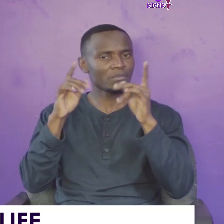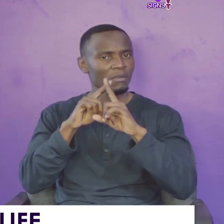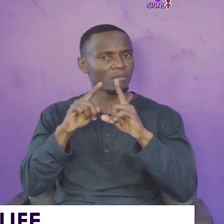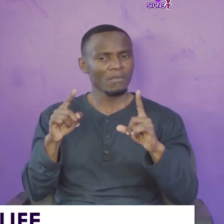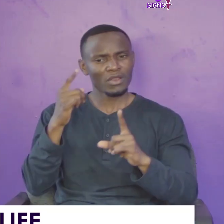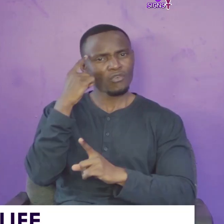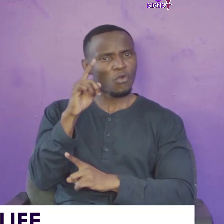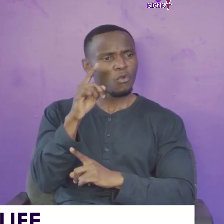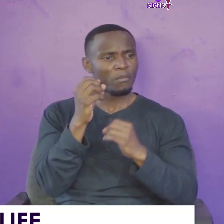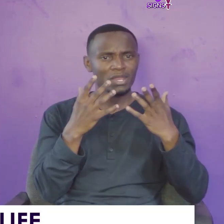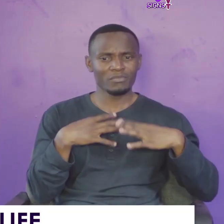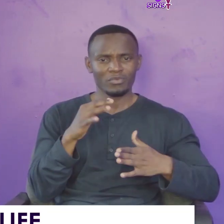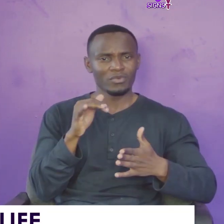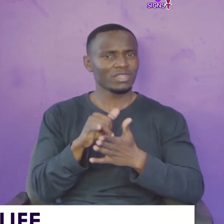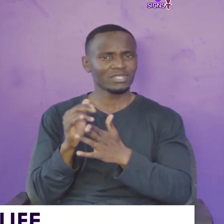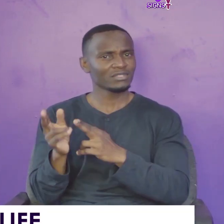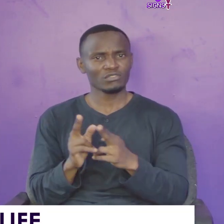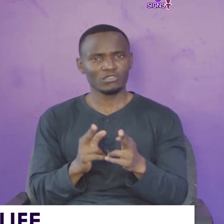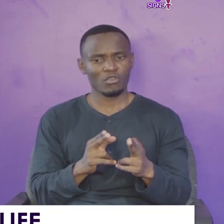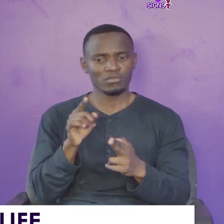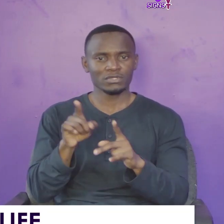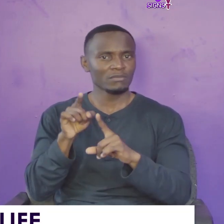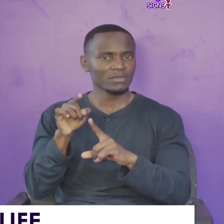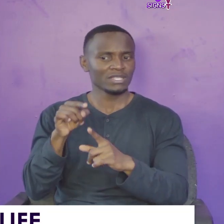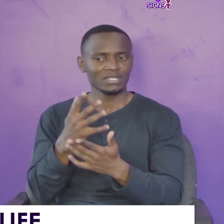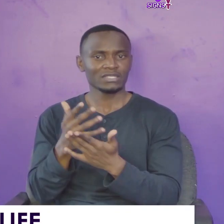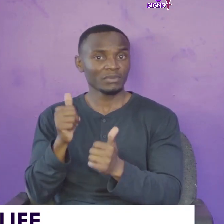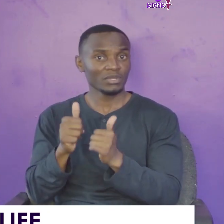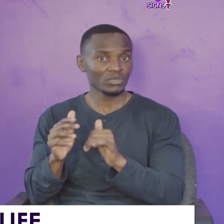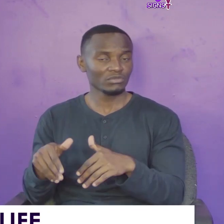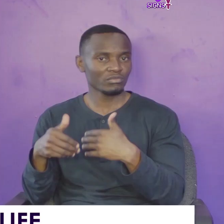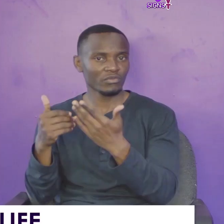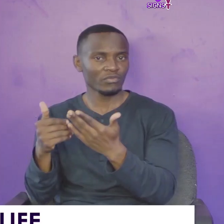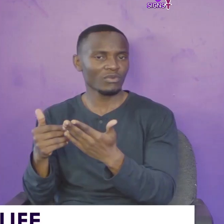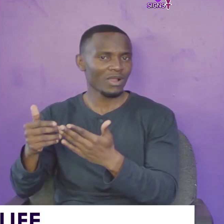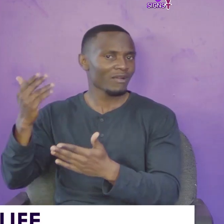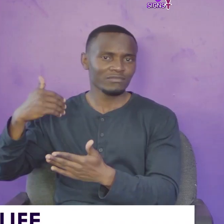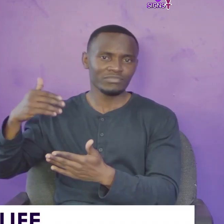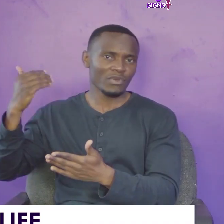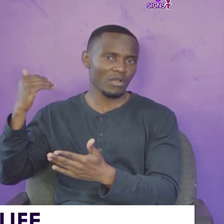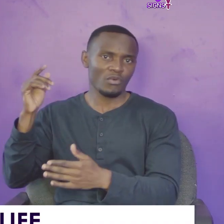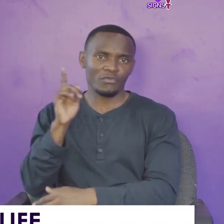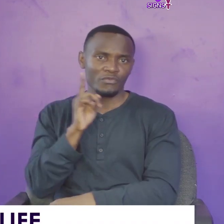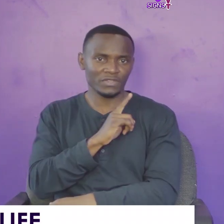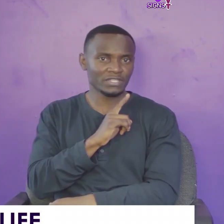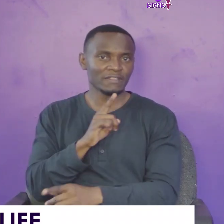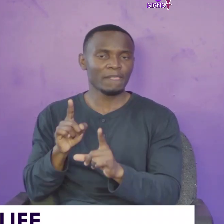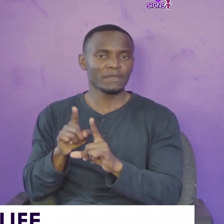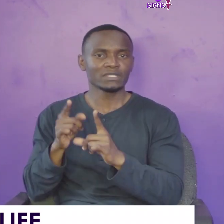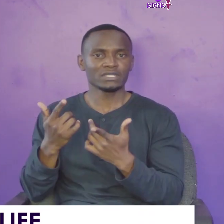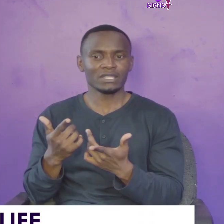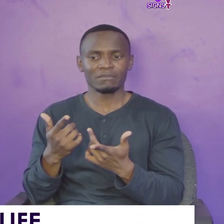a commodity that should have been provided to them many years ago. Yes. It's almost like